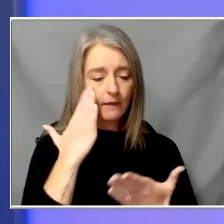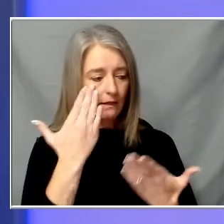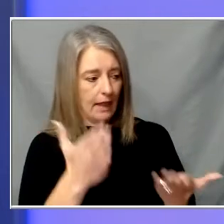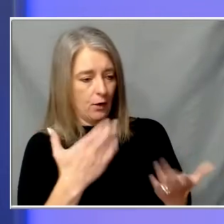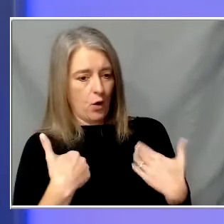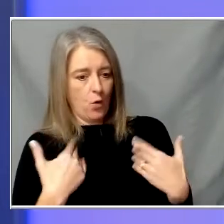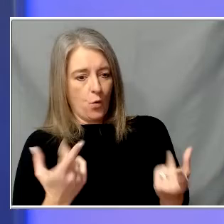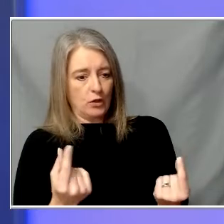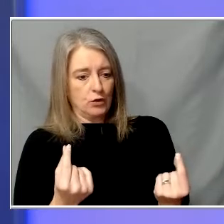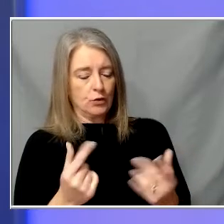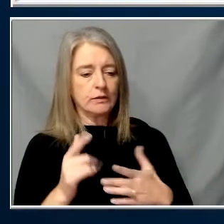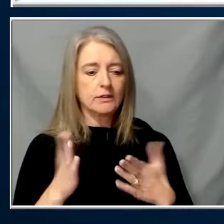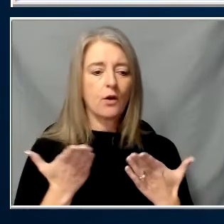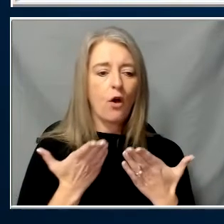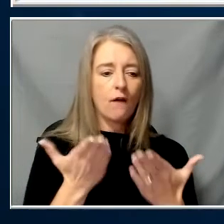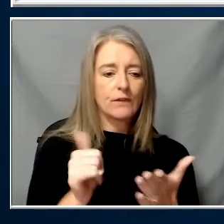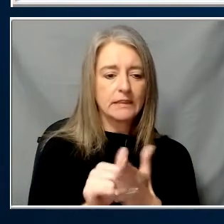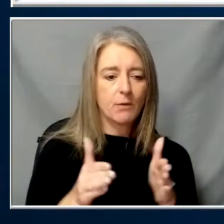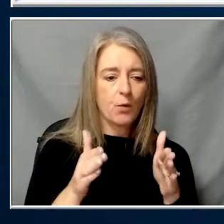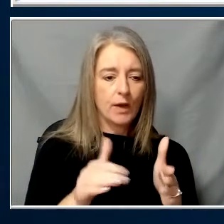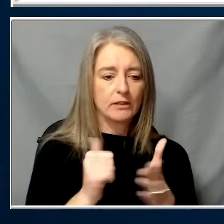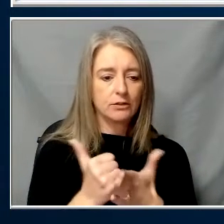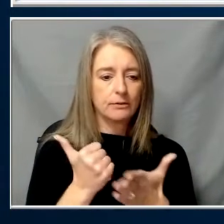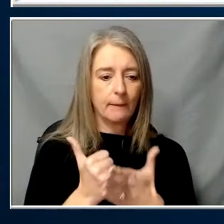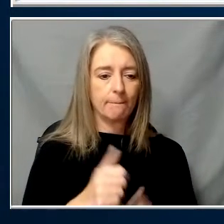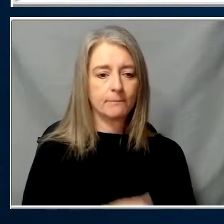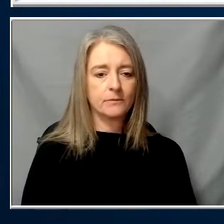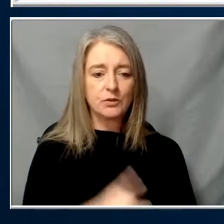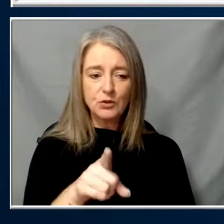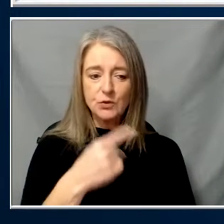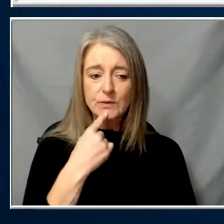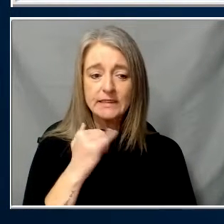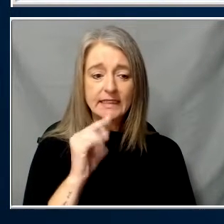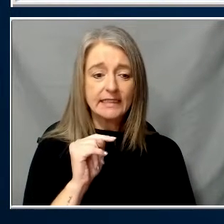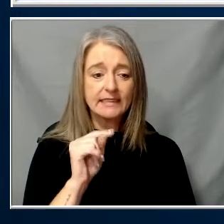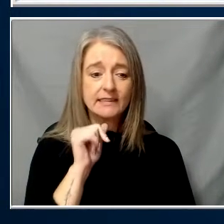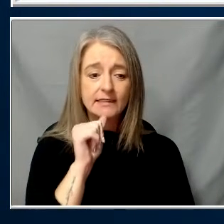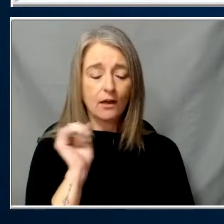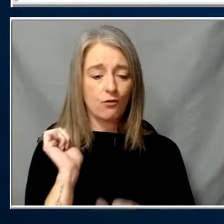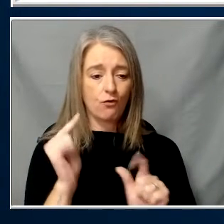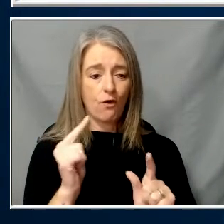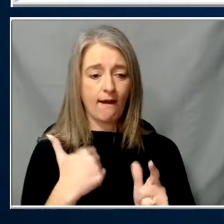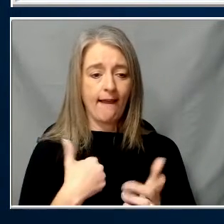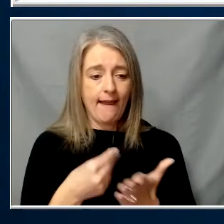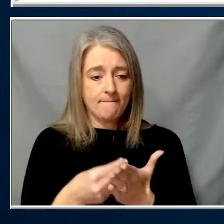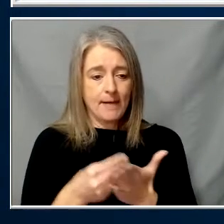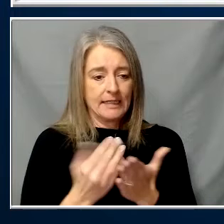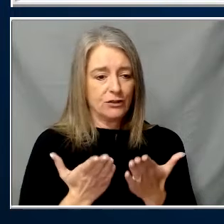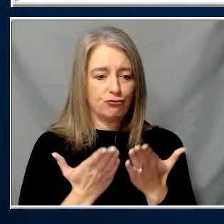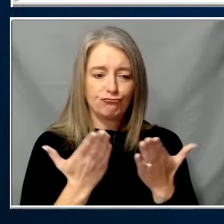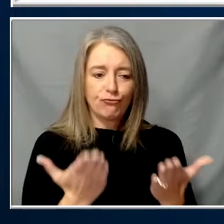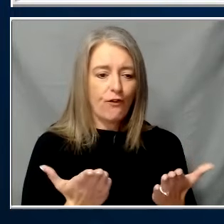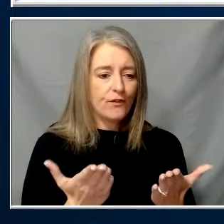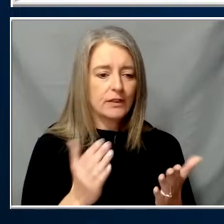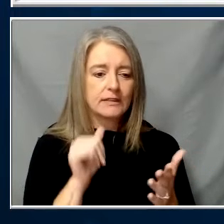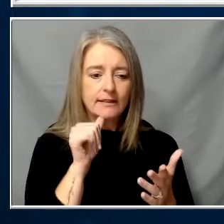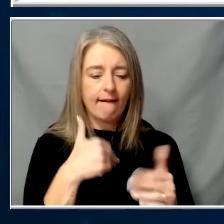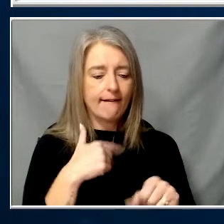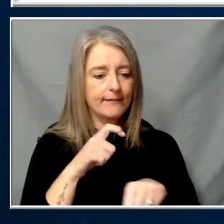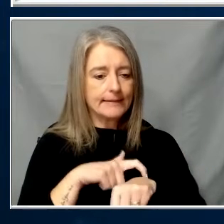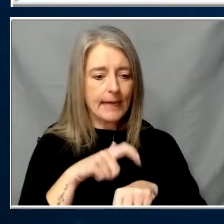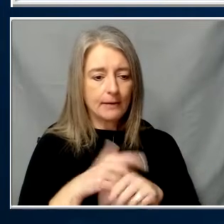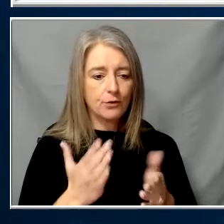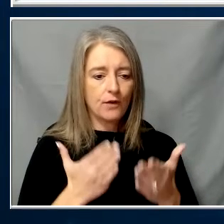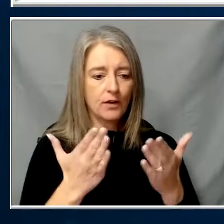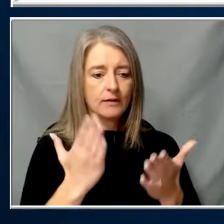that pathway. Well, you said it. I mean, not everybody has money to offer. Not everybody has time to offer, but you said they